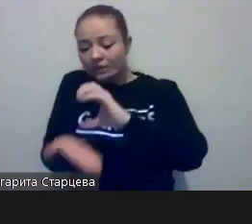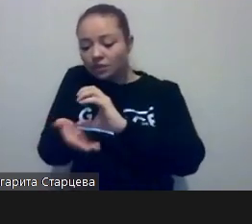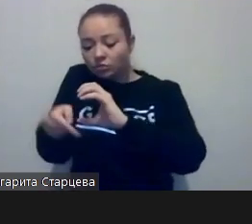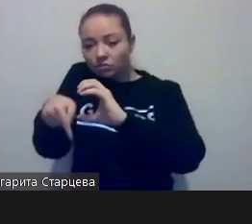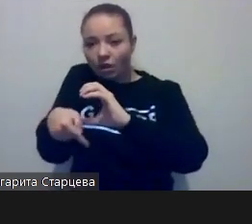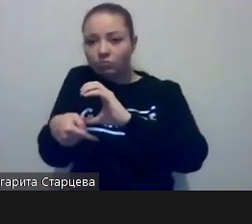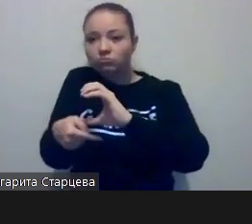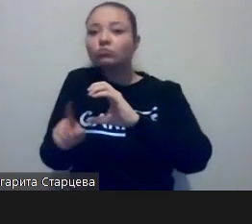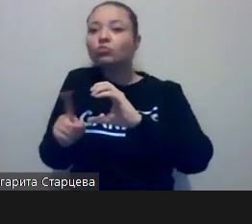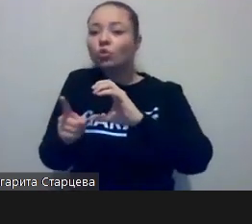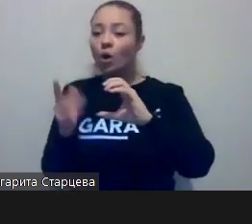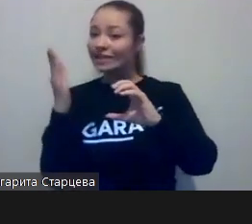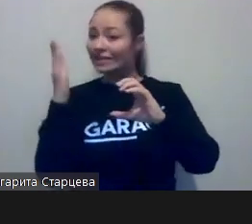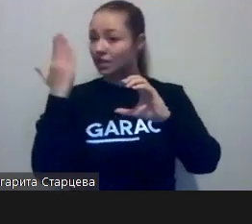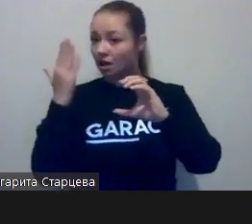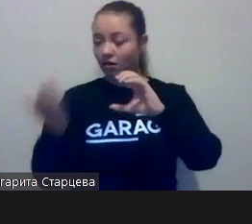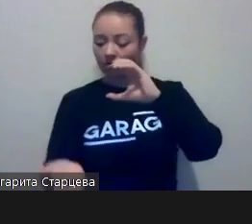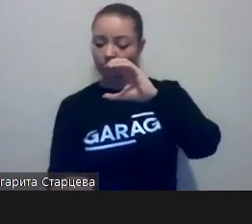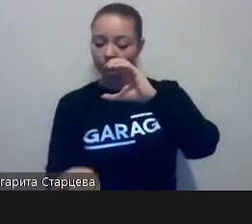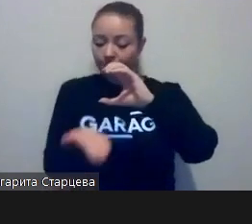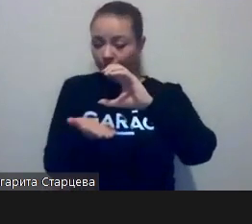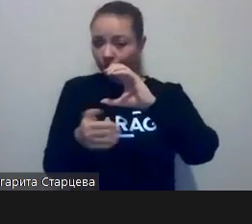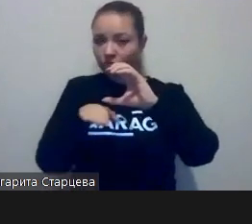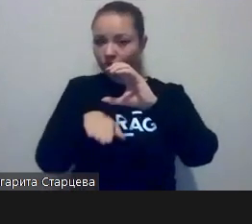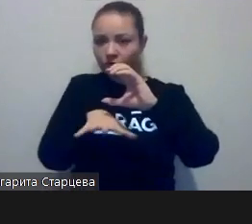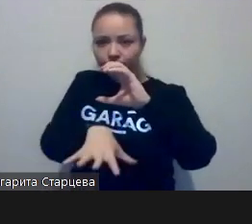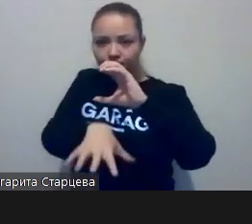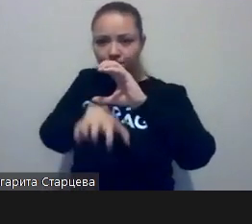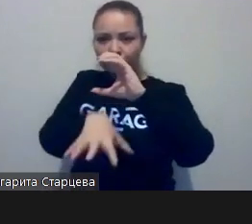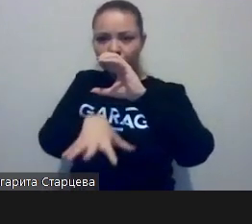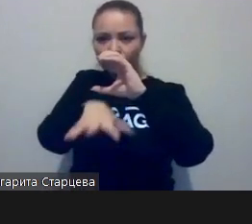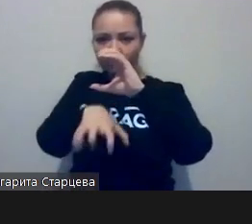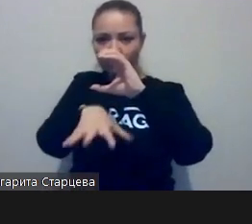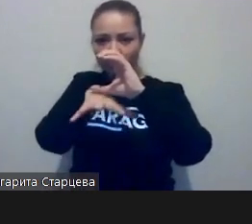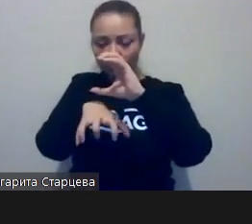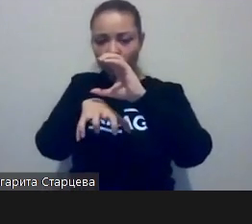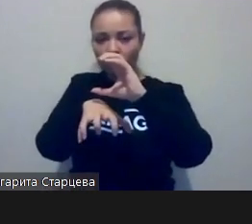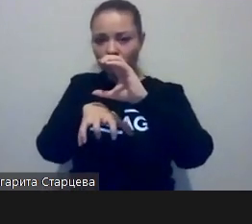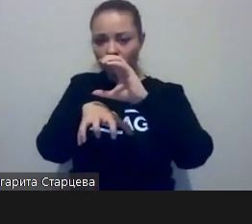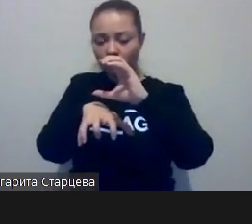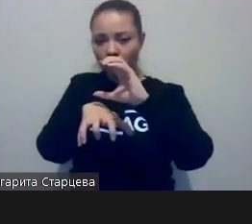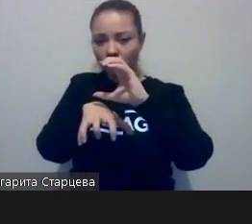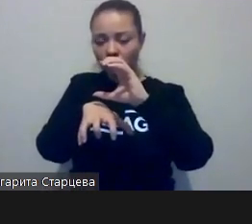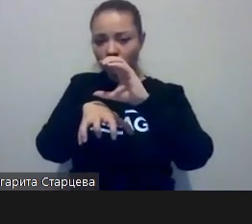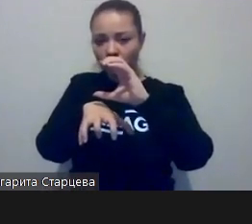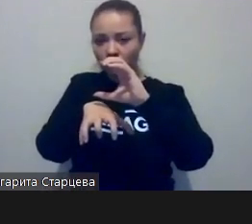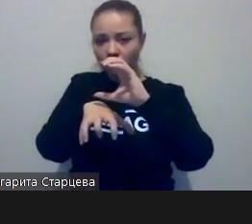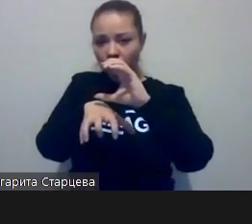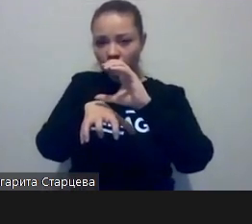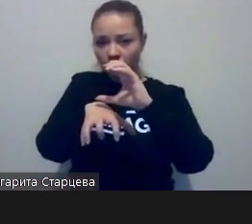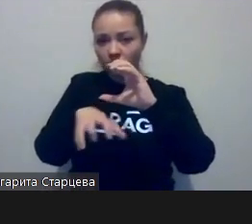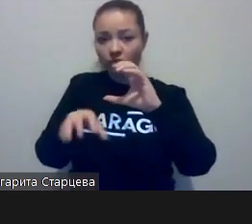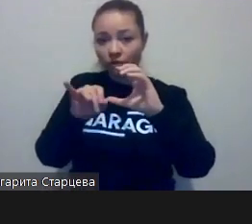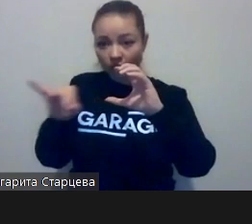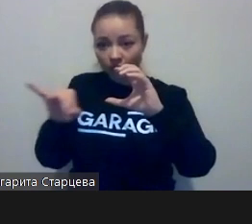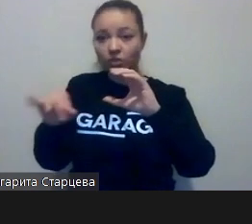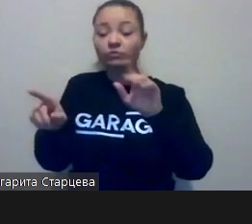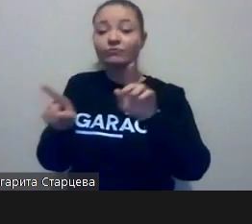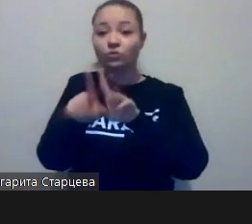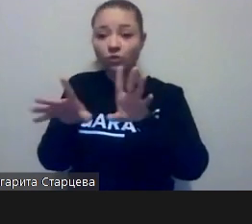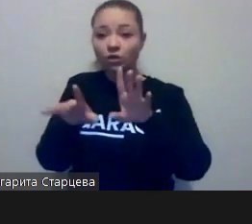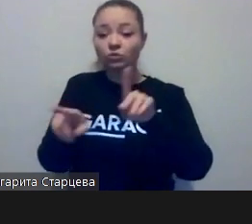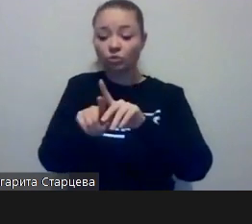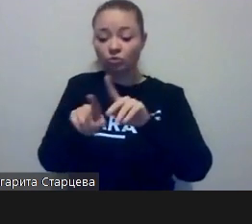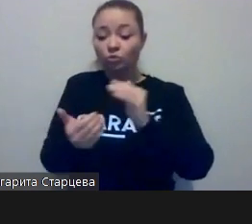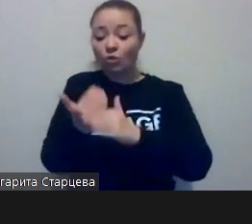inside the sculpture. This means during the day is heated by the sun, and during the night is heated by the